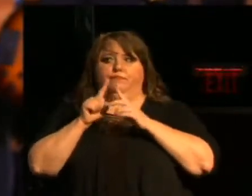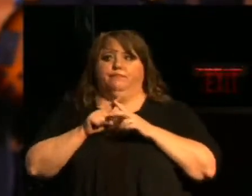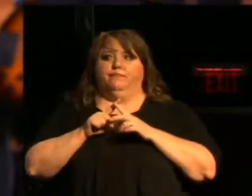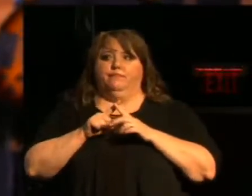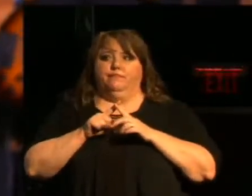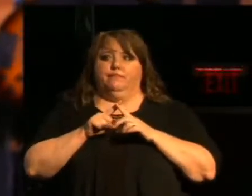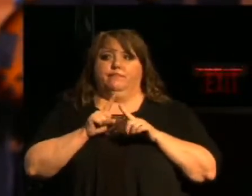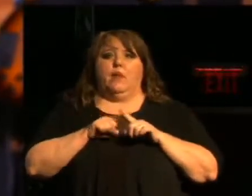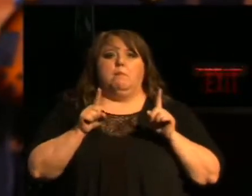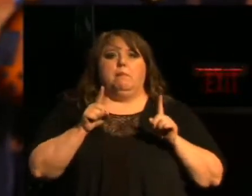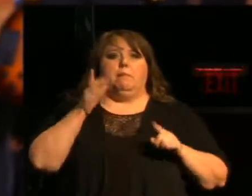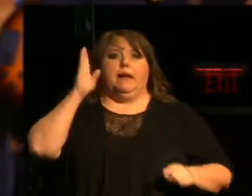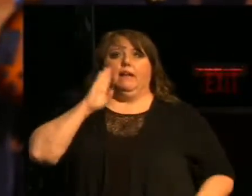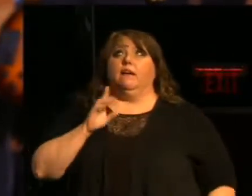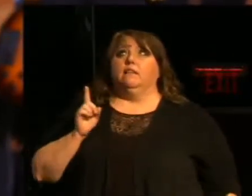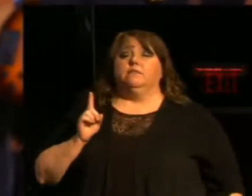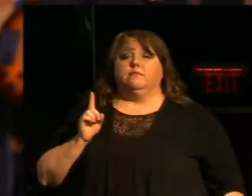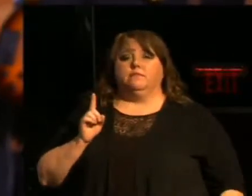with all the world.